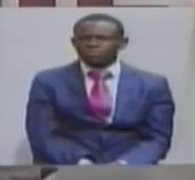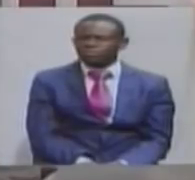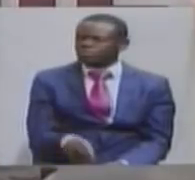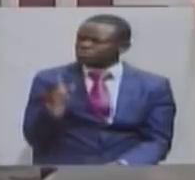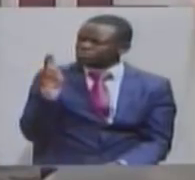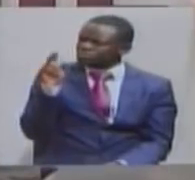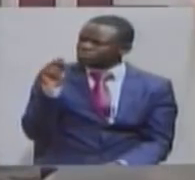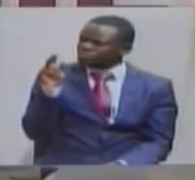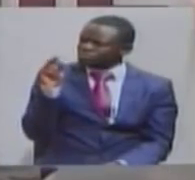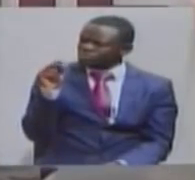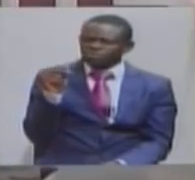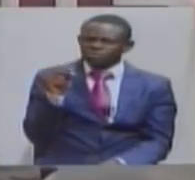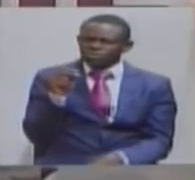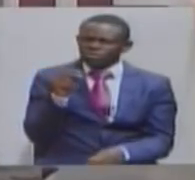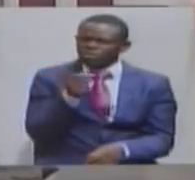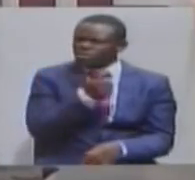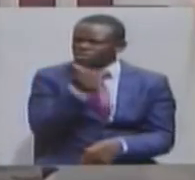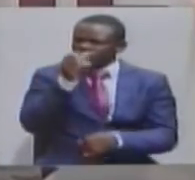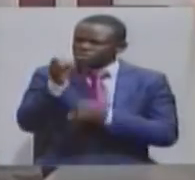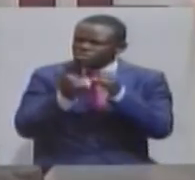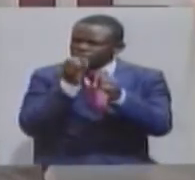in keeping with... Stop you from traveling?